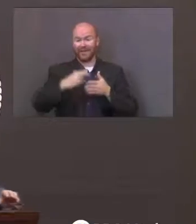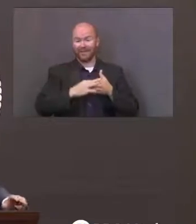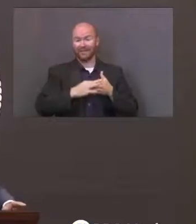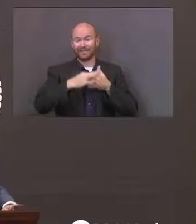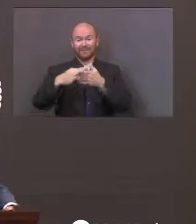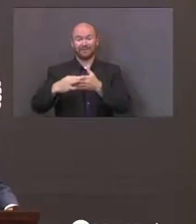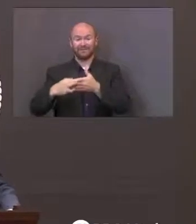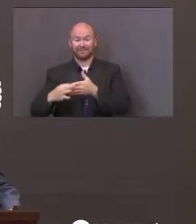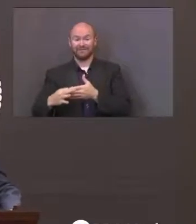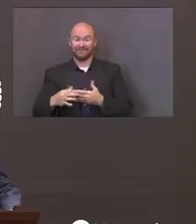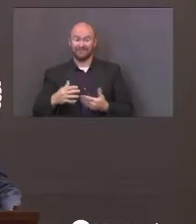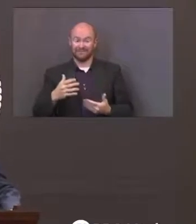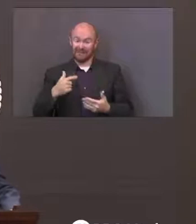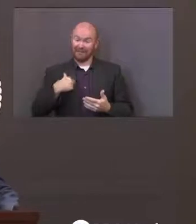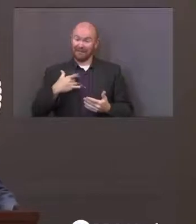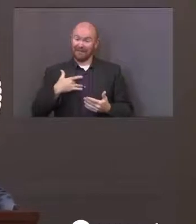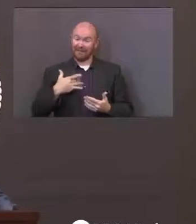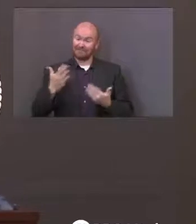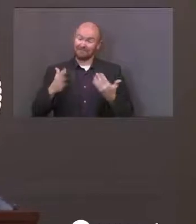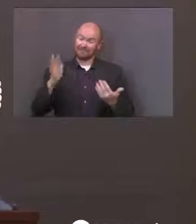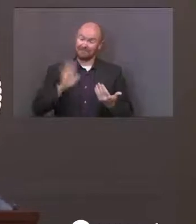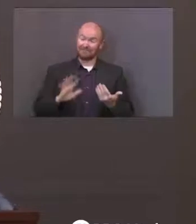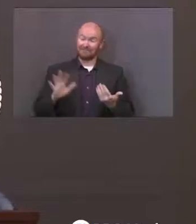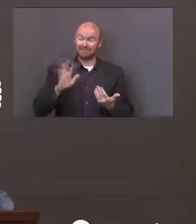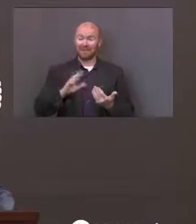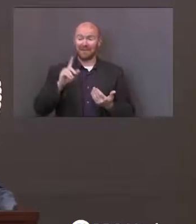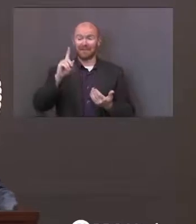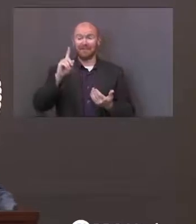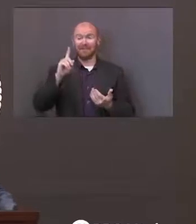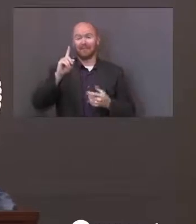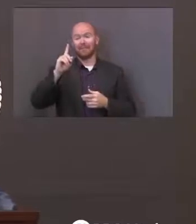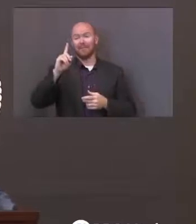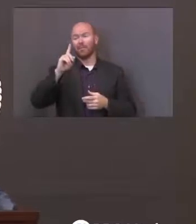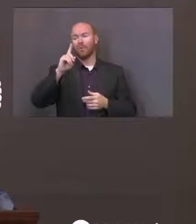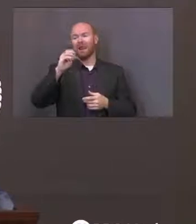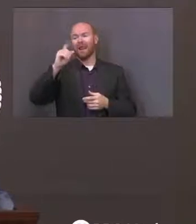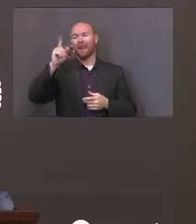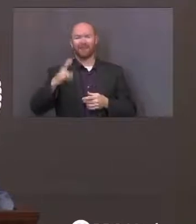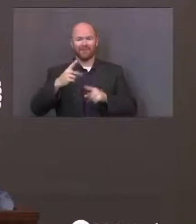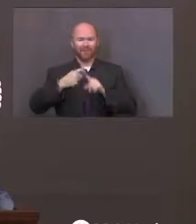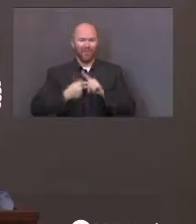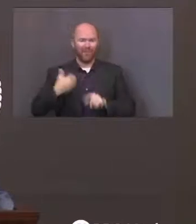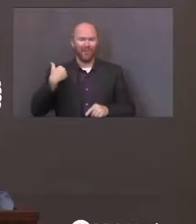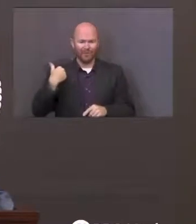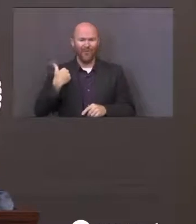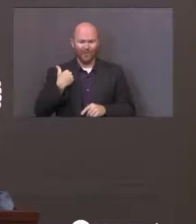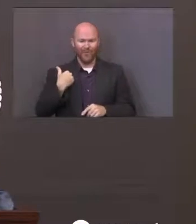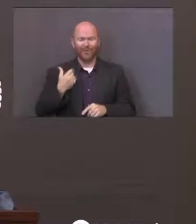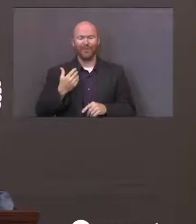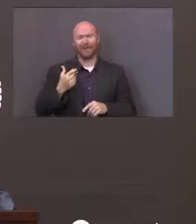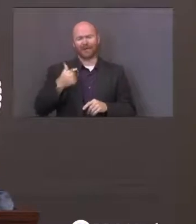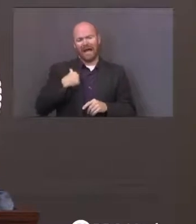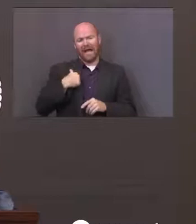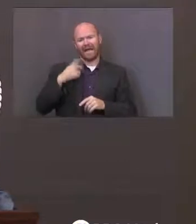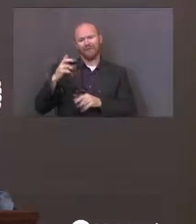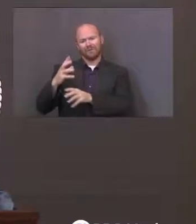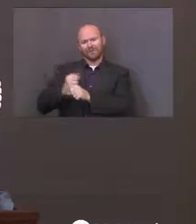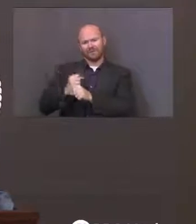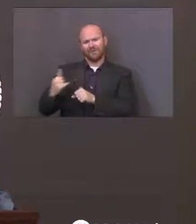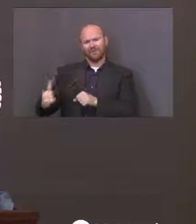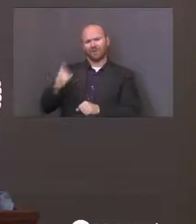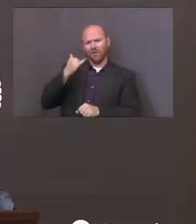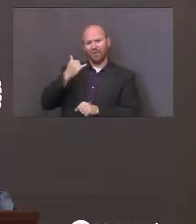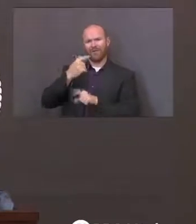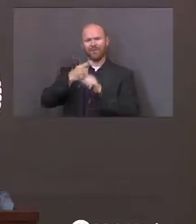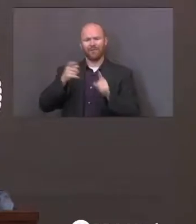now, gosh, almost maybe a month and a half ago, maybe a little longer, that I got a call